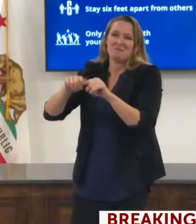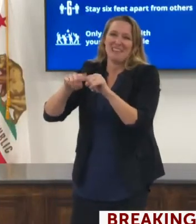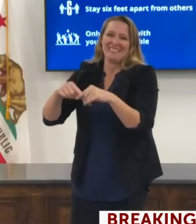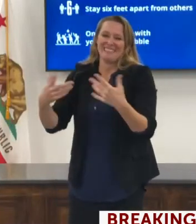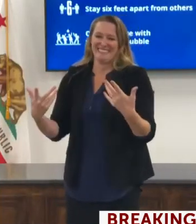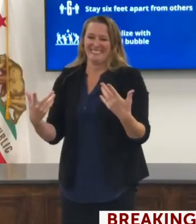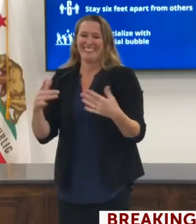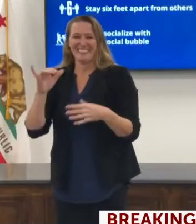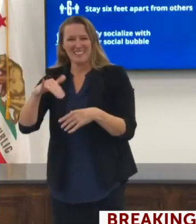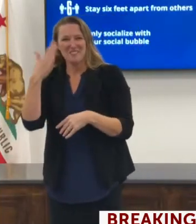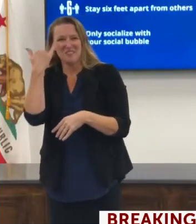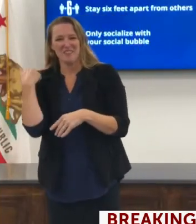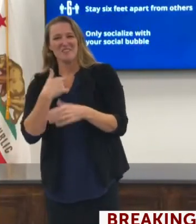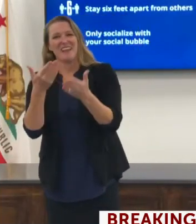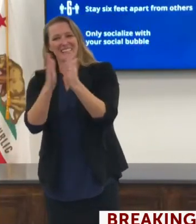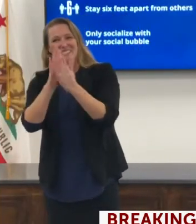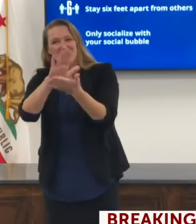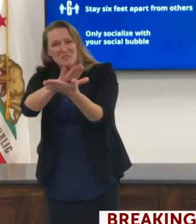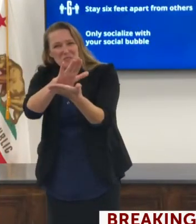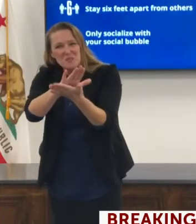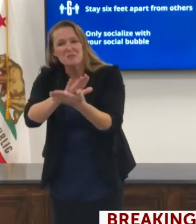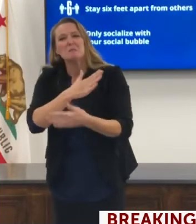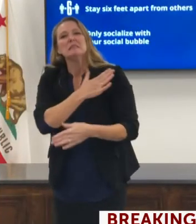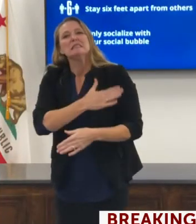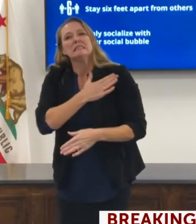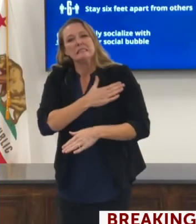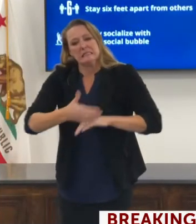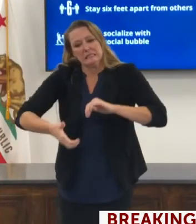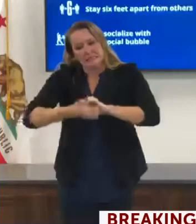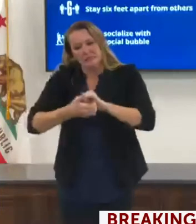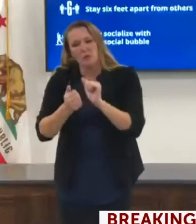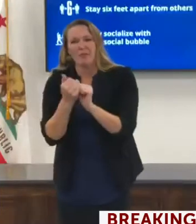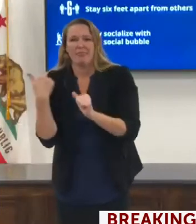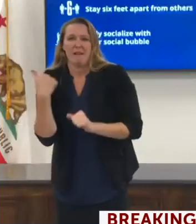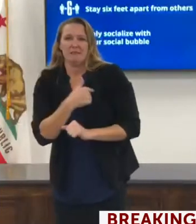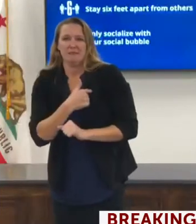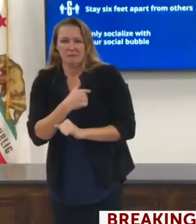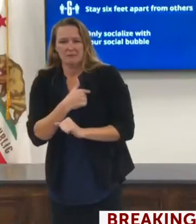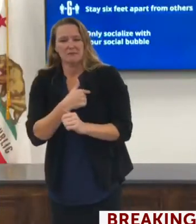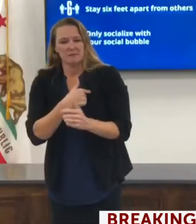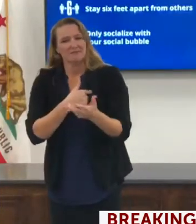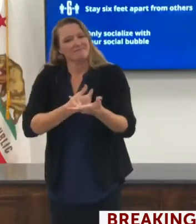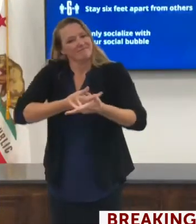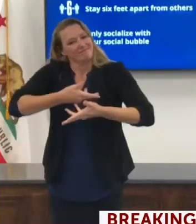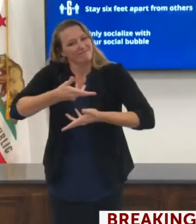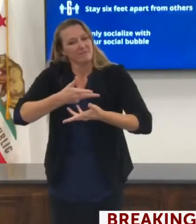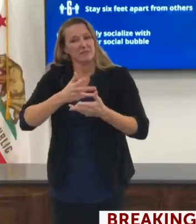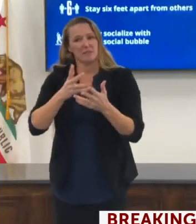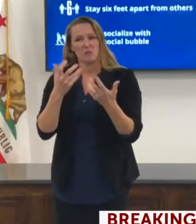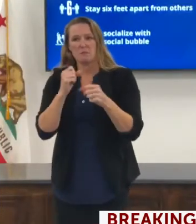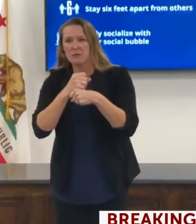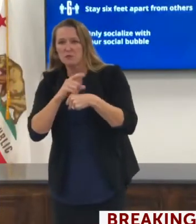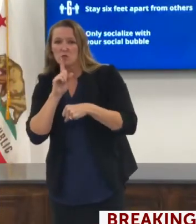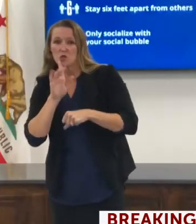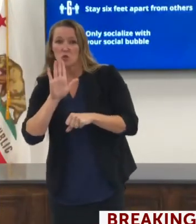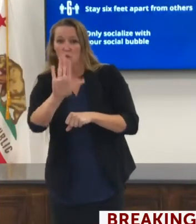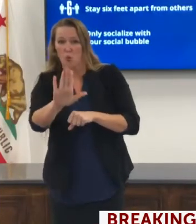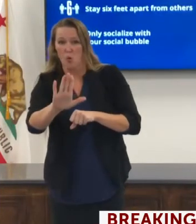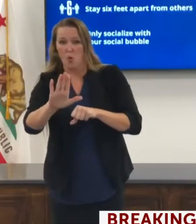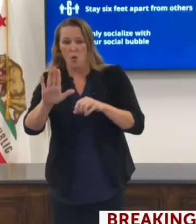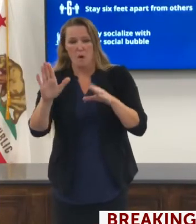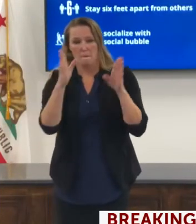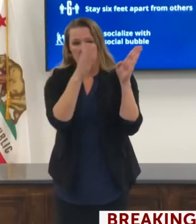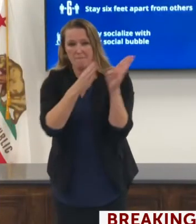that's why we are asking the schools to work with us to make sure that they're implementing best practice scenarios.